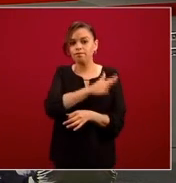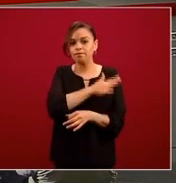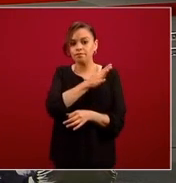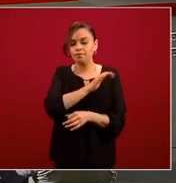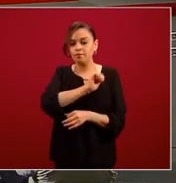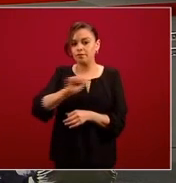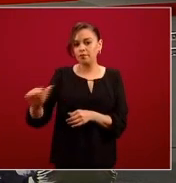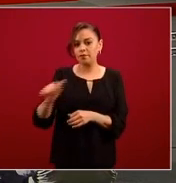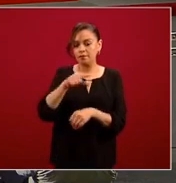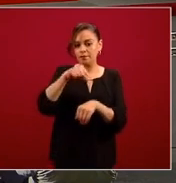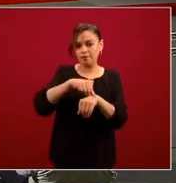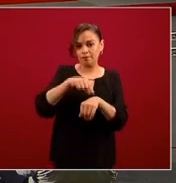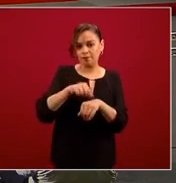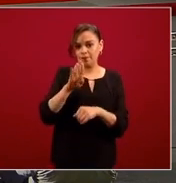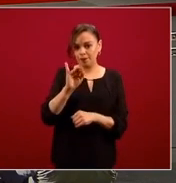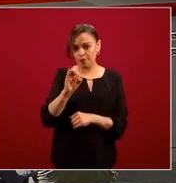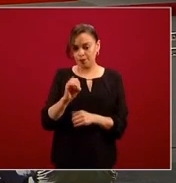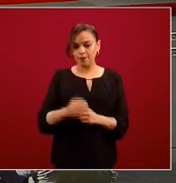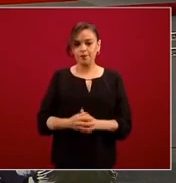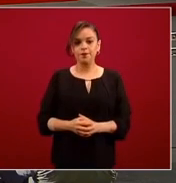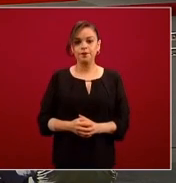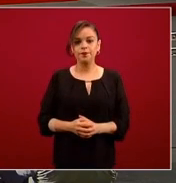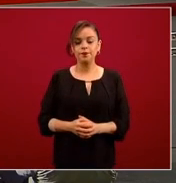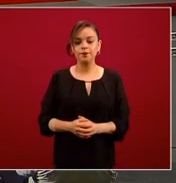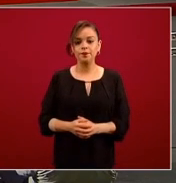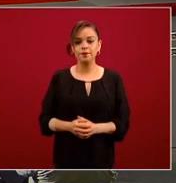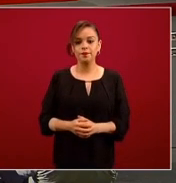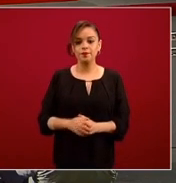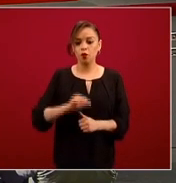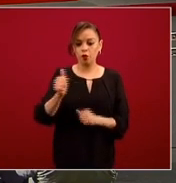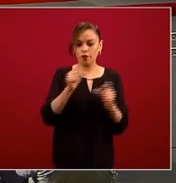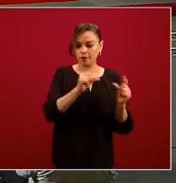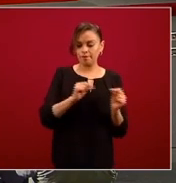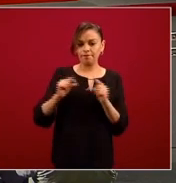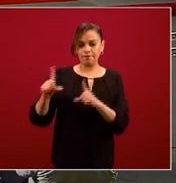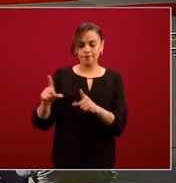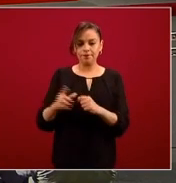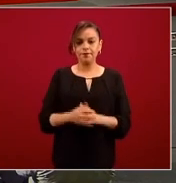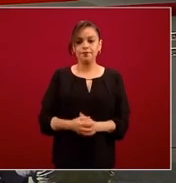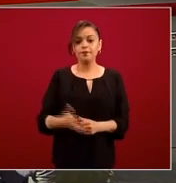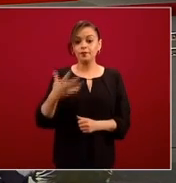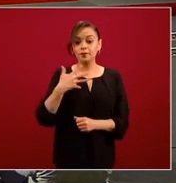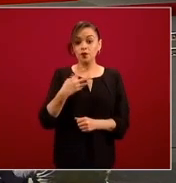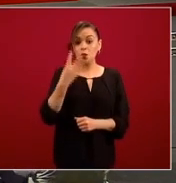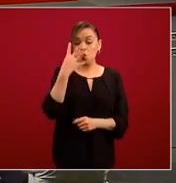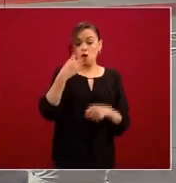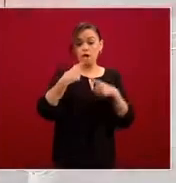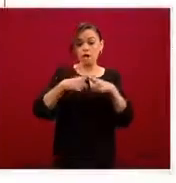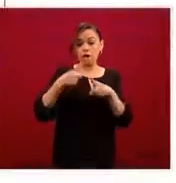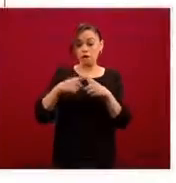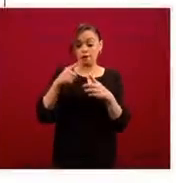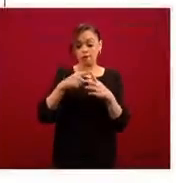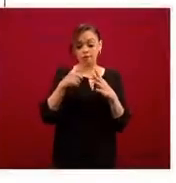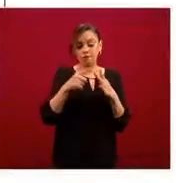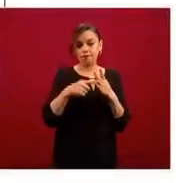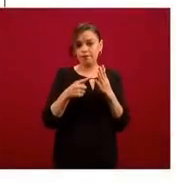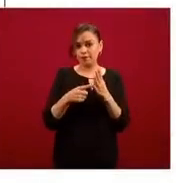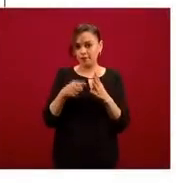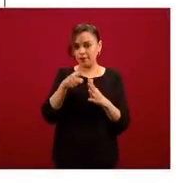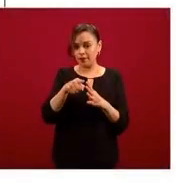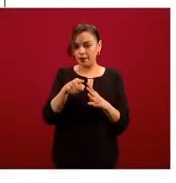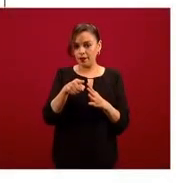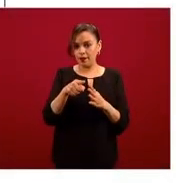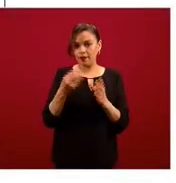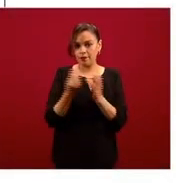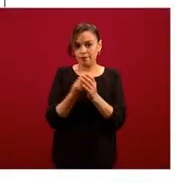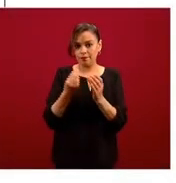developed with technology that is an innovation that is 100% Mexican, as I said, and they had to meet all the